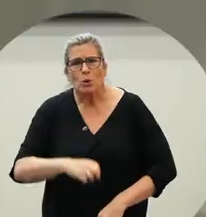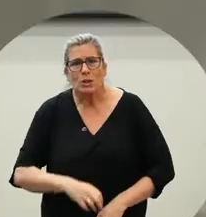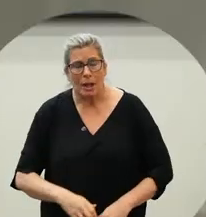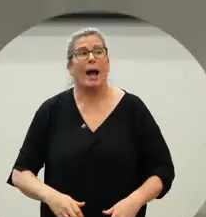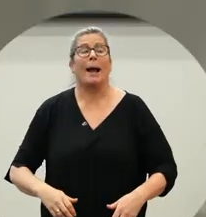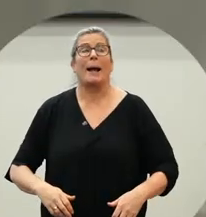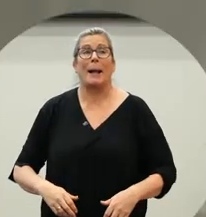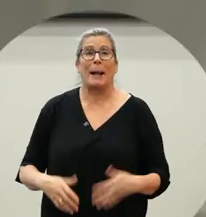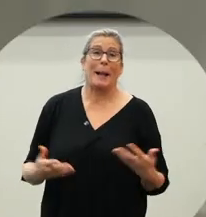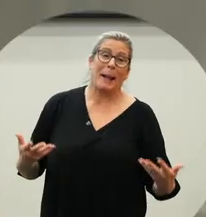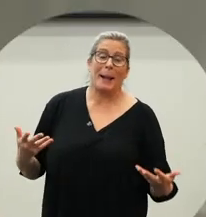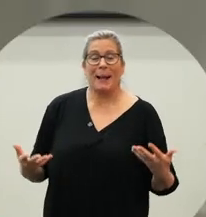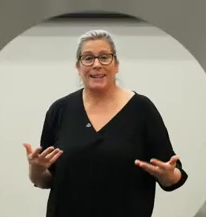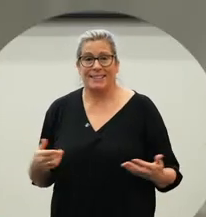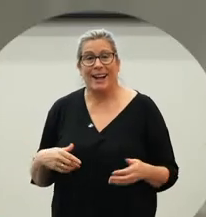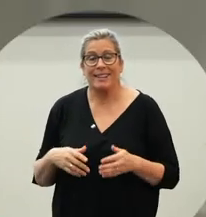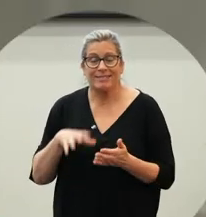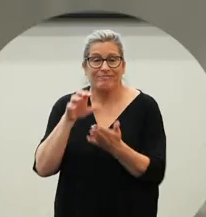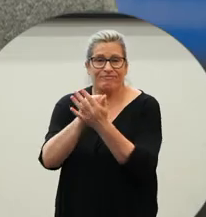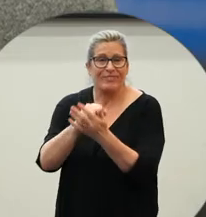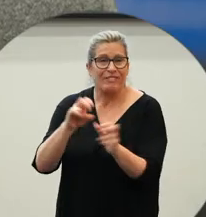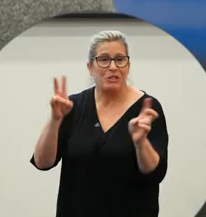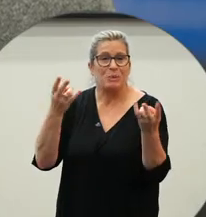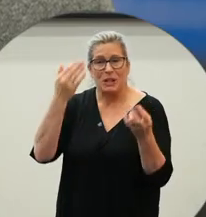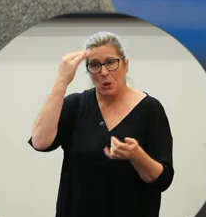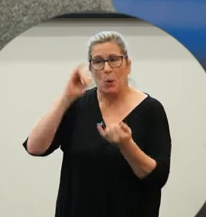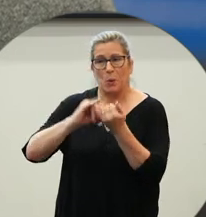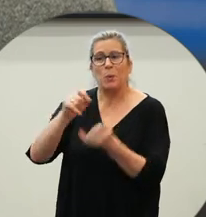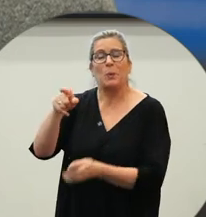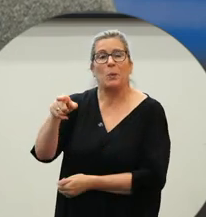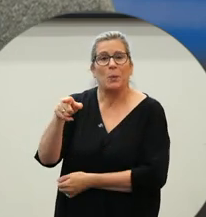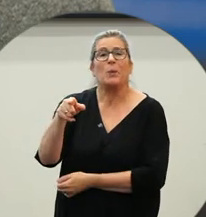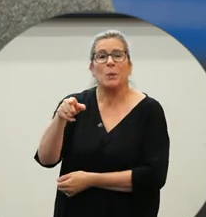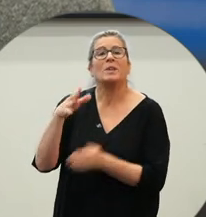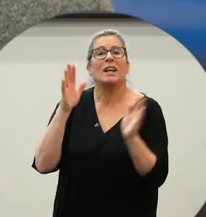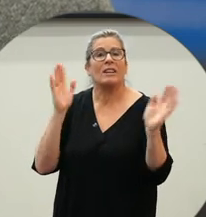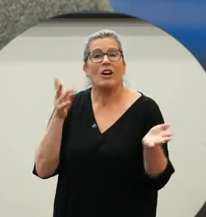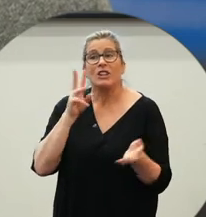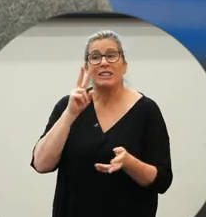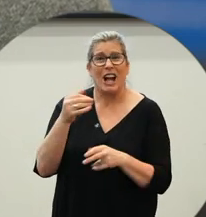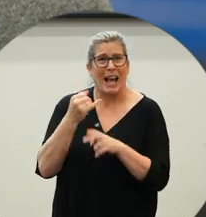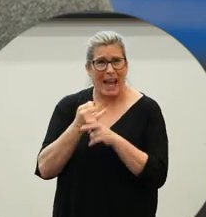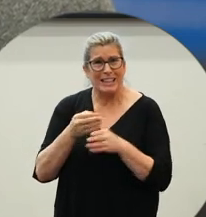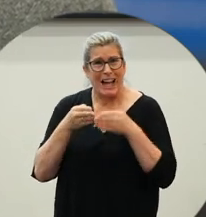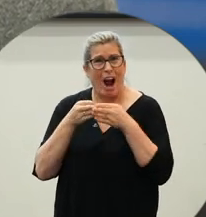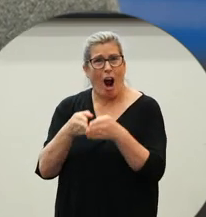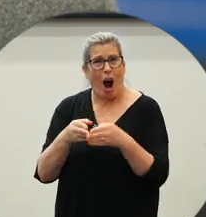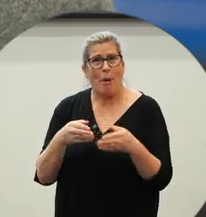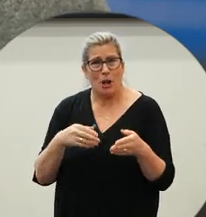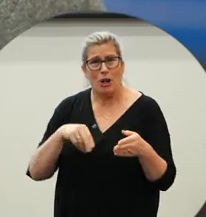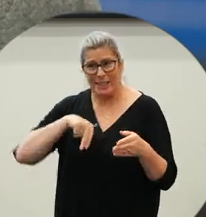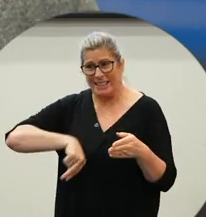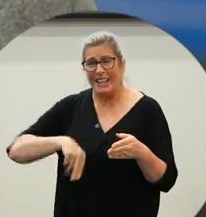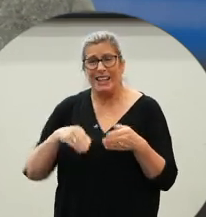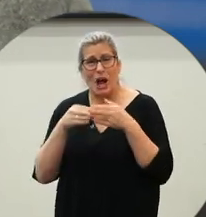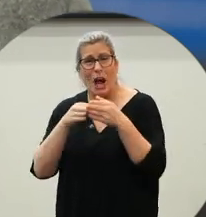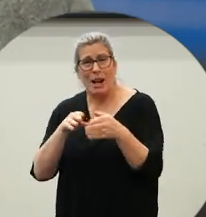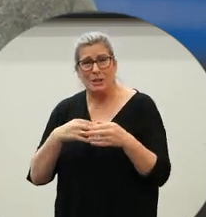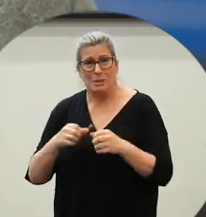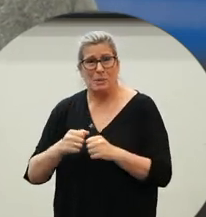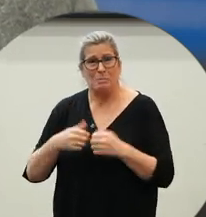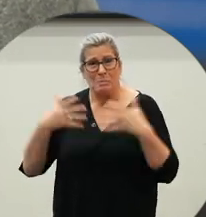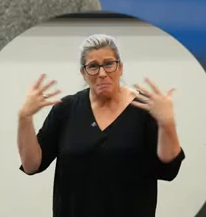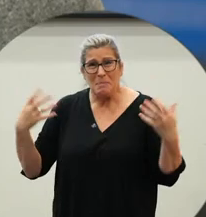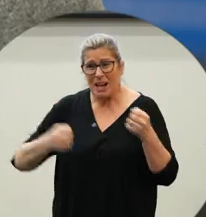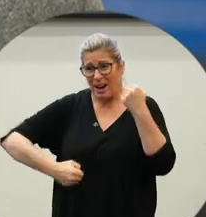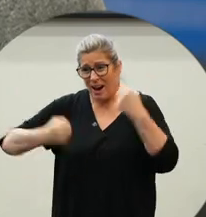yeah. And they established it very quickly. They had seen her down in the harbour with the painting. She had a big hatchback car with all